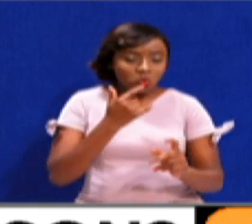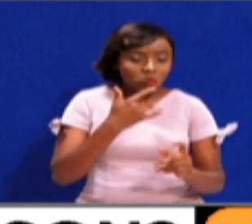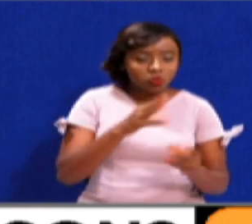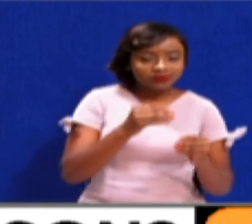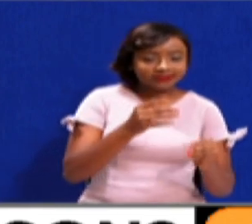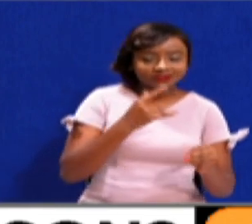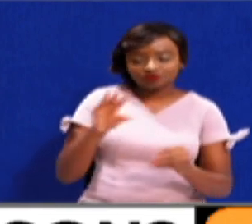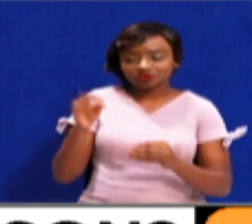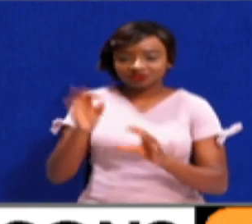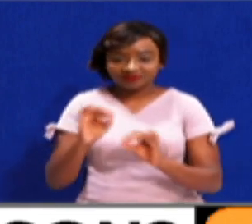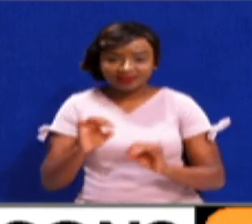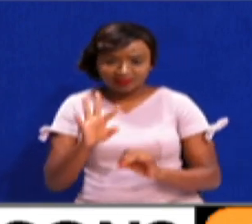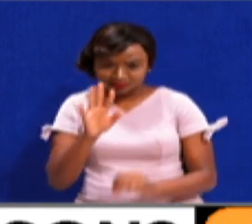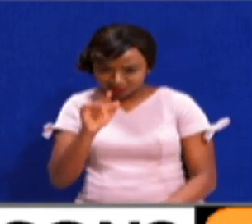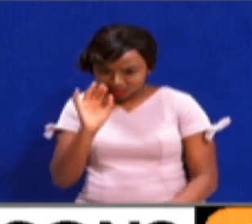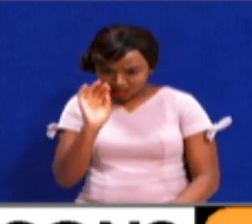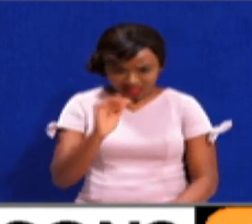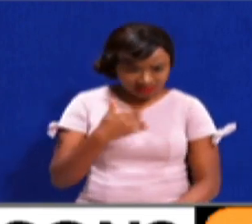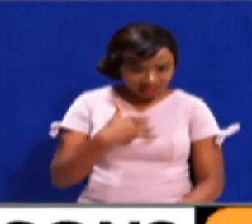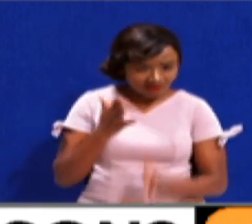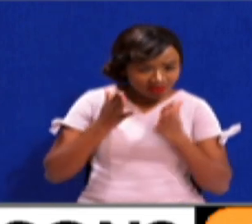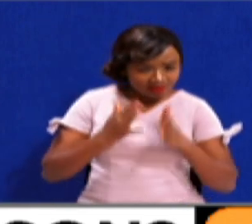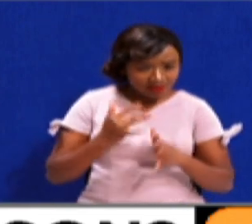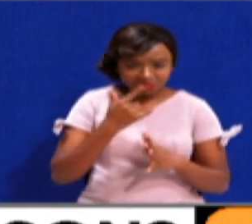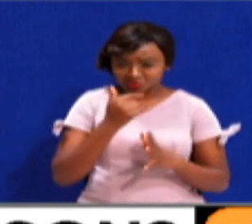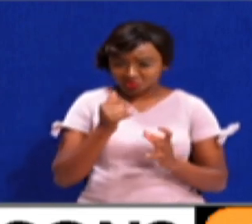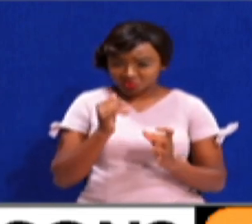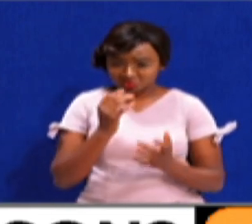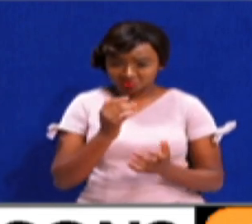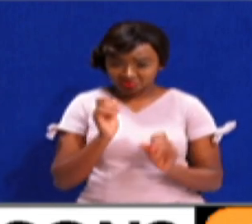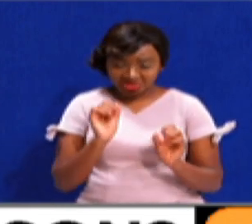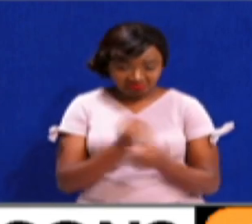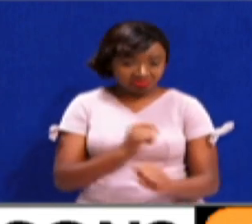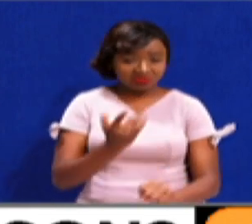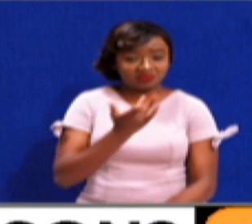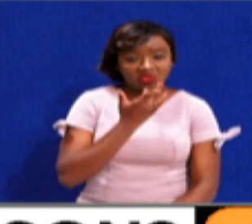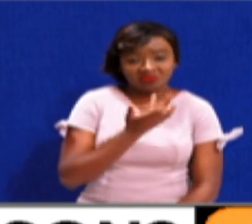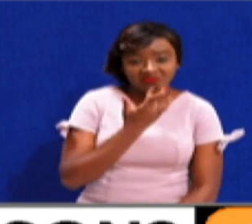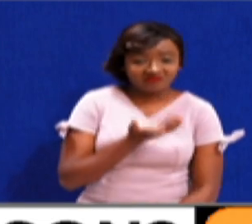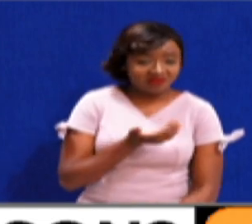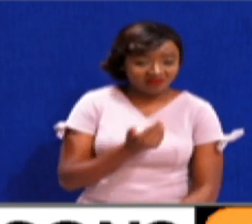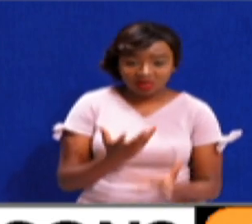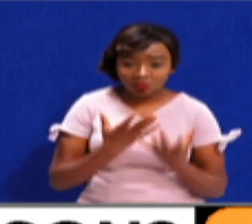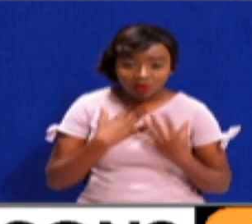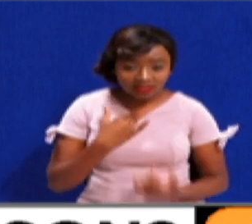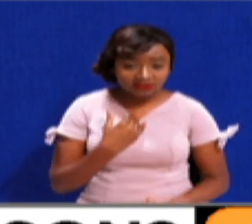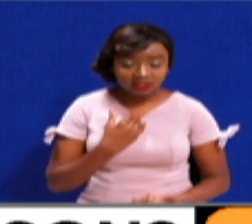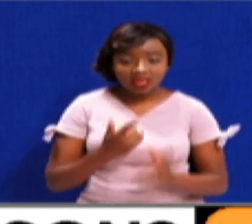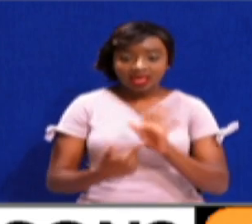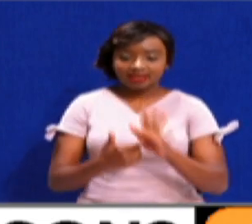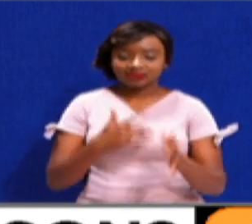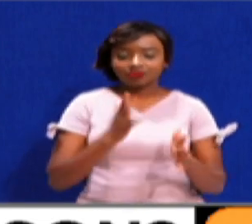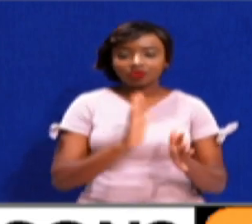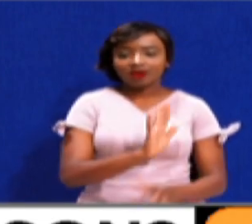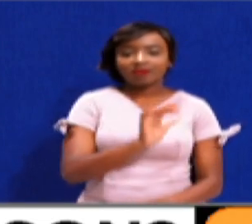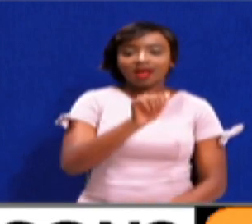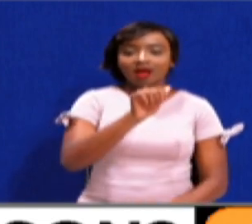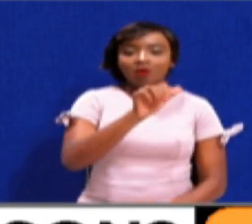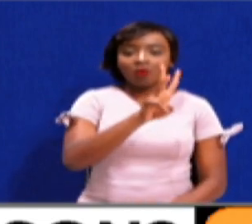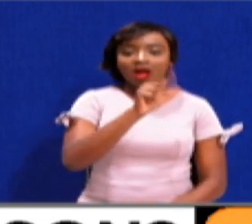it, is there anyone, Francis and team, who would not be biased? I mean, even though, let's say, Senator Wako